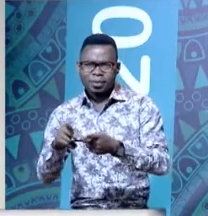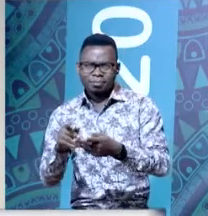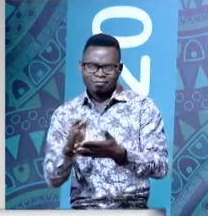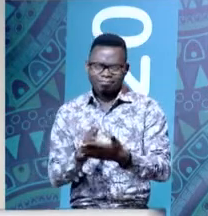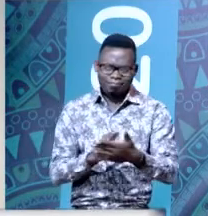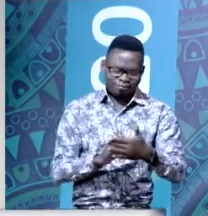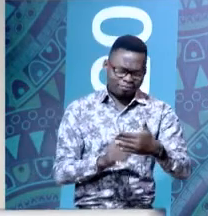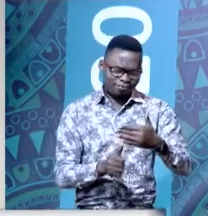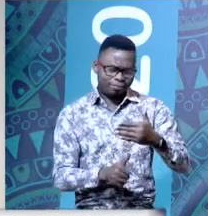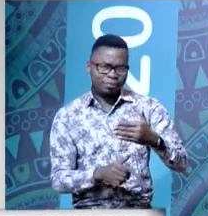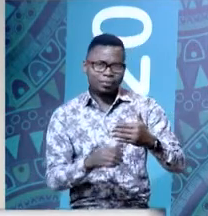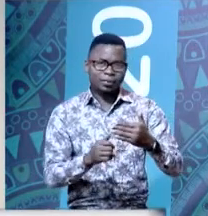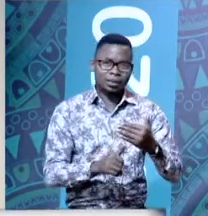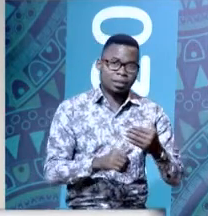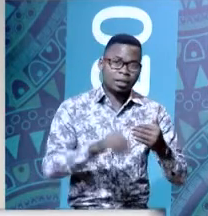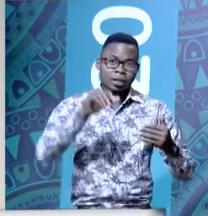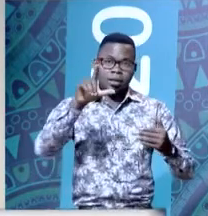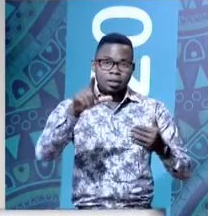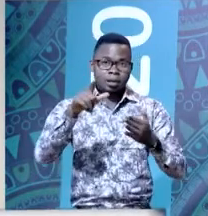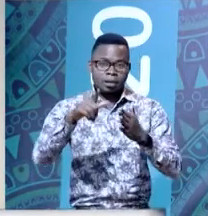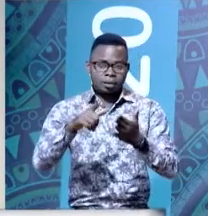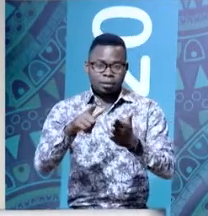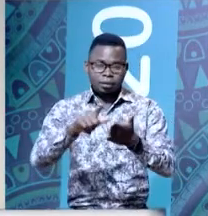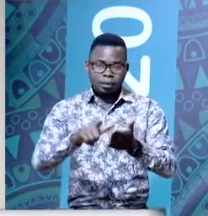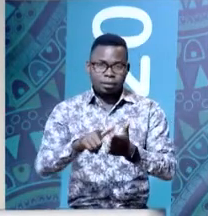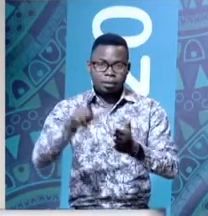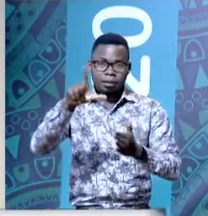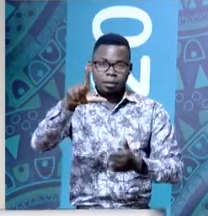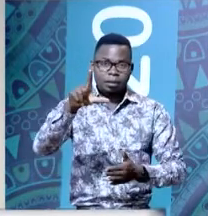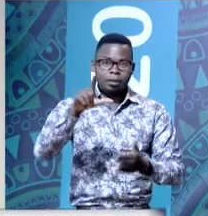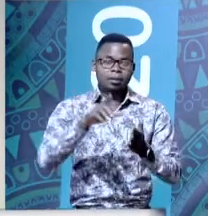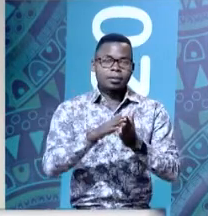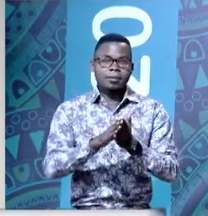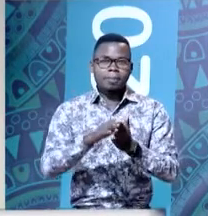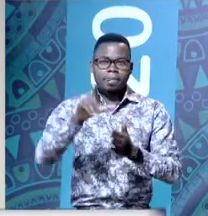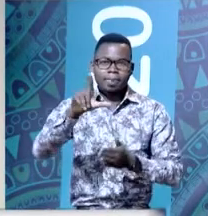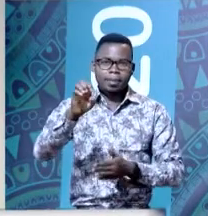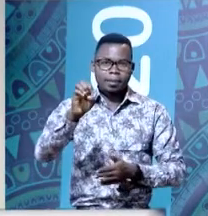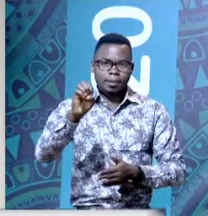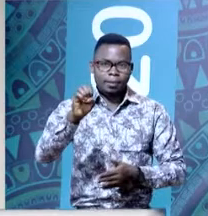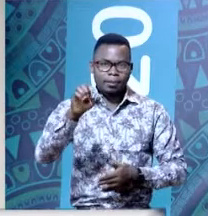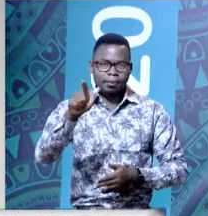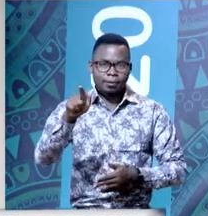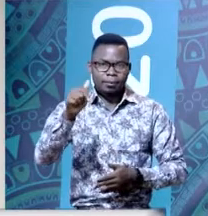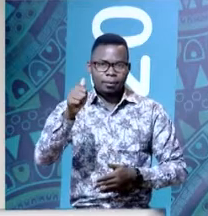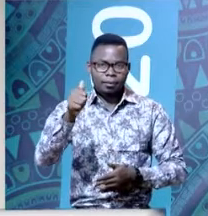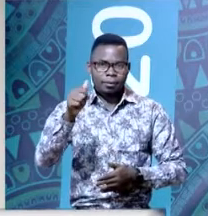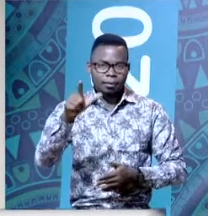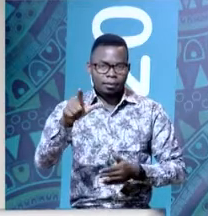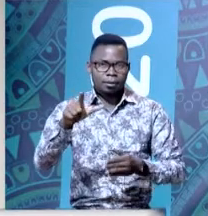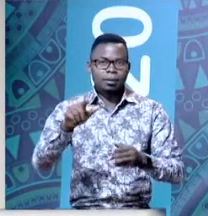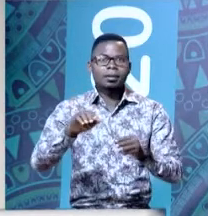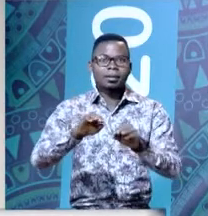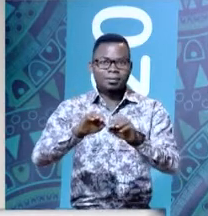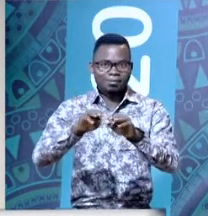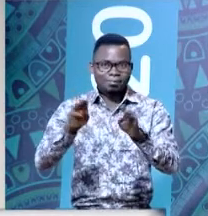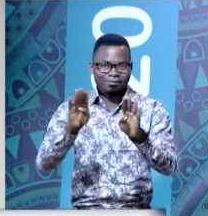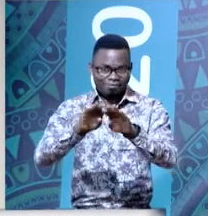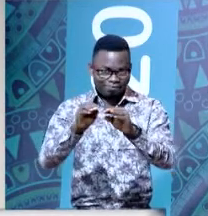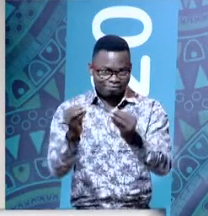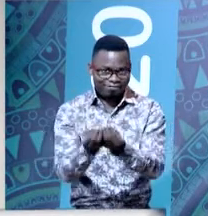had only one plane. At the time he assumed the office in 2015, the airline has now